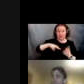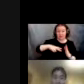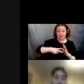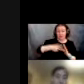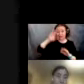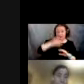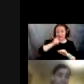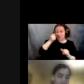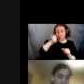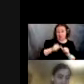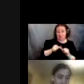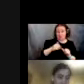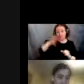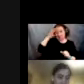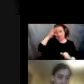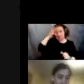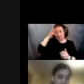unfortunately.